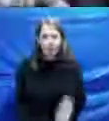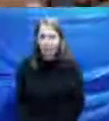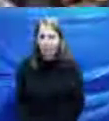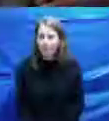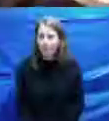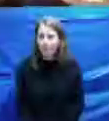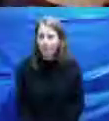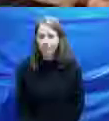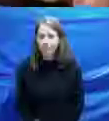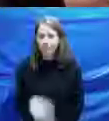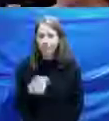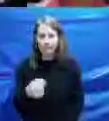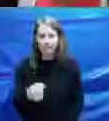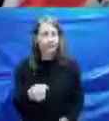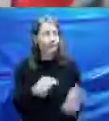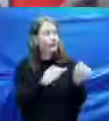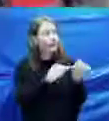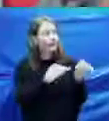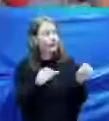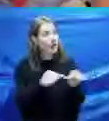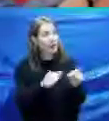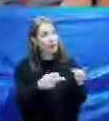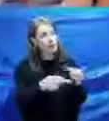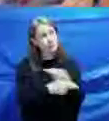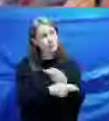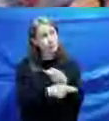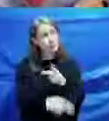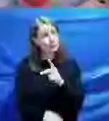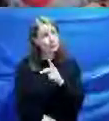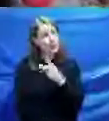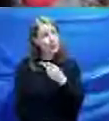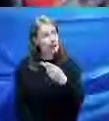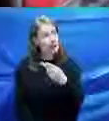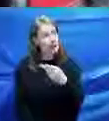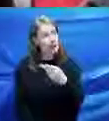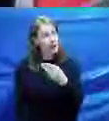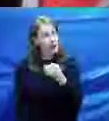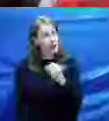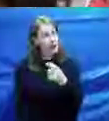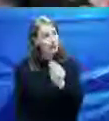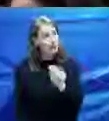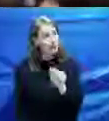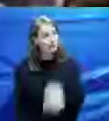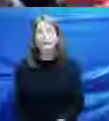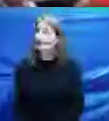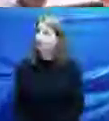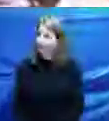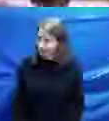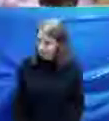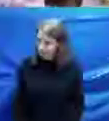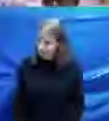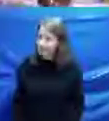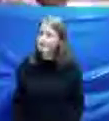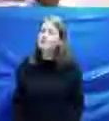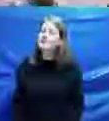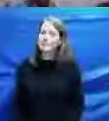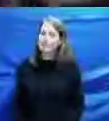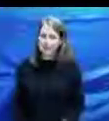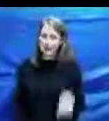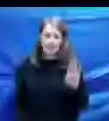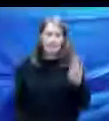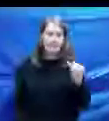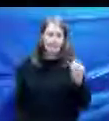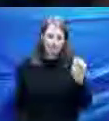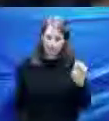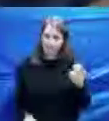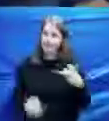Yeah. Yes. Area times height. Good, yeah, the base times the height. Good, area times the height, excellent. So now we have two ways to find volume. We need one